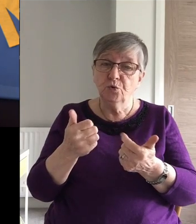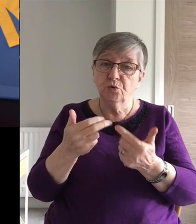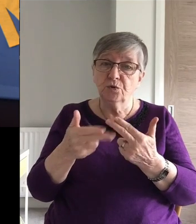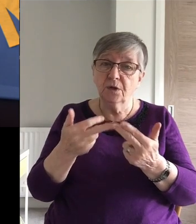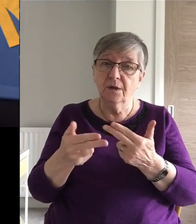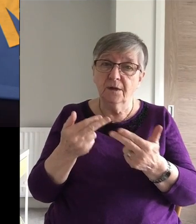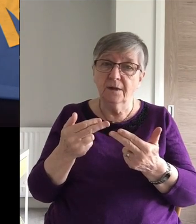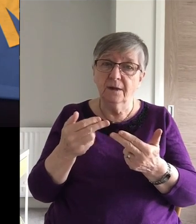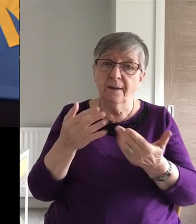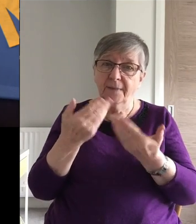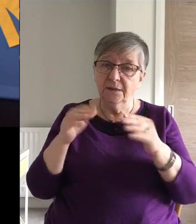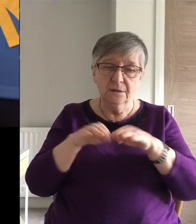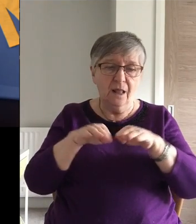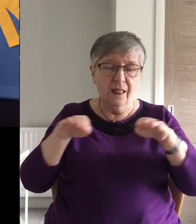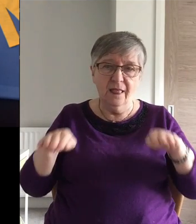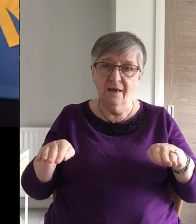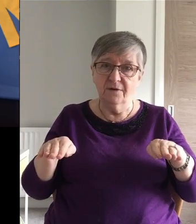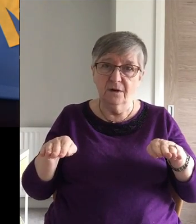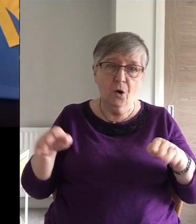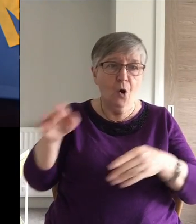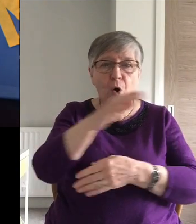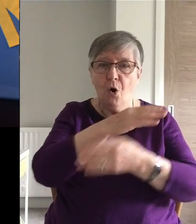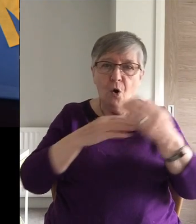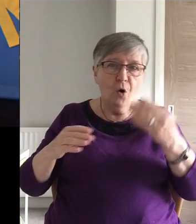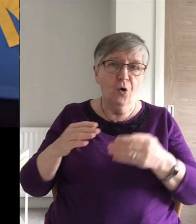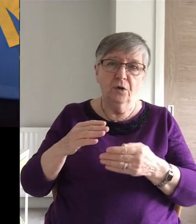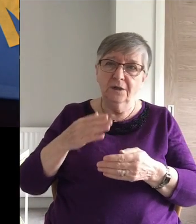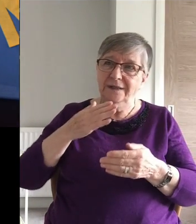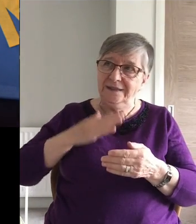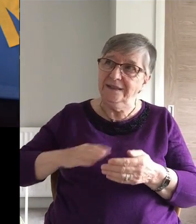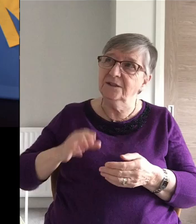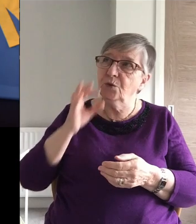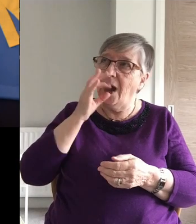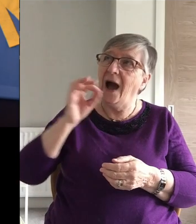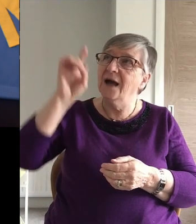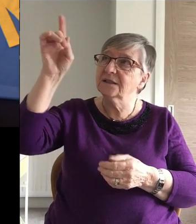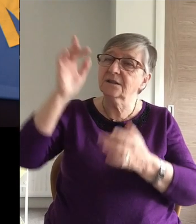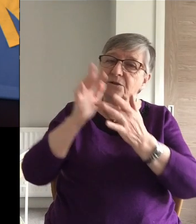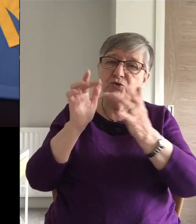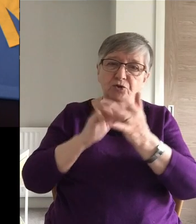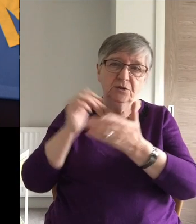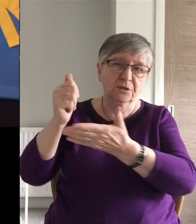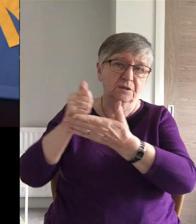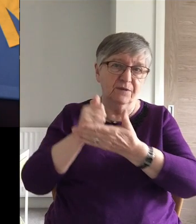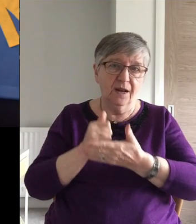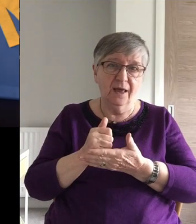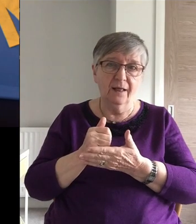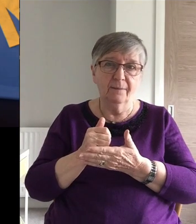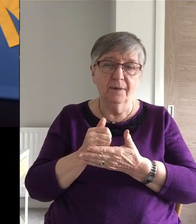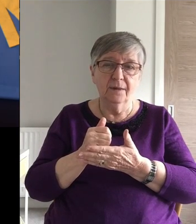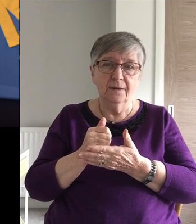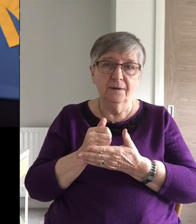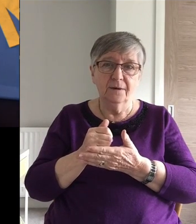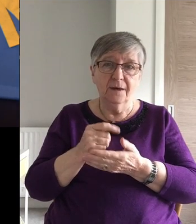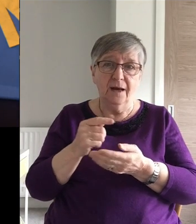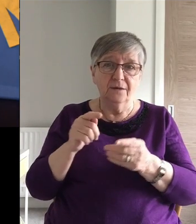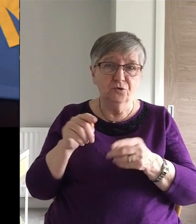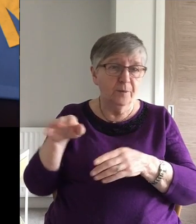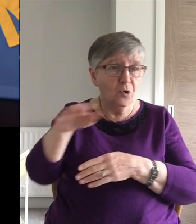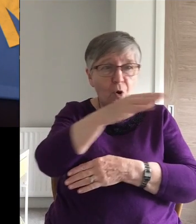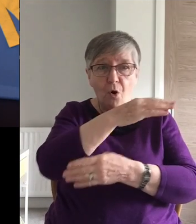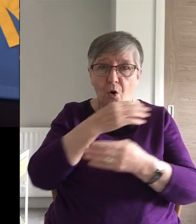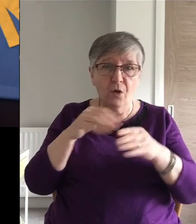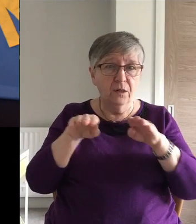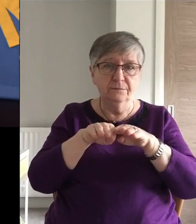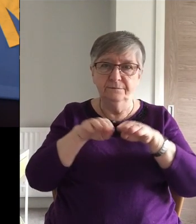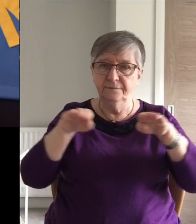all beggars looking to the grace of God for eternal food that only Jesus can provide. And one way that this leveling should